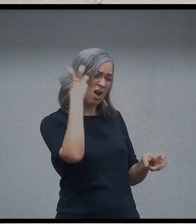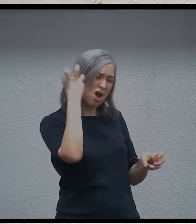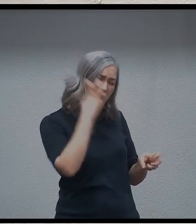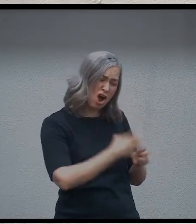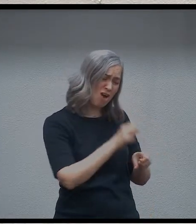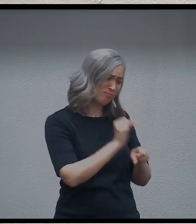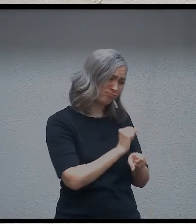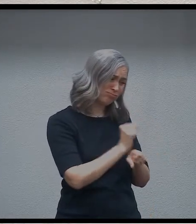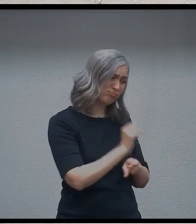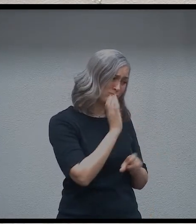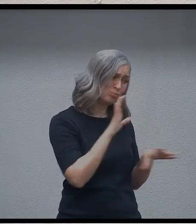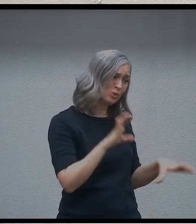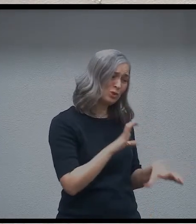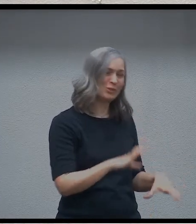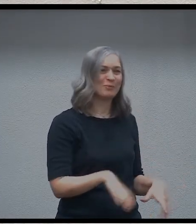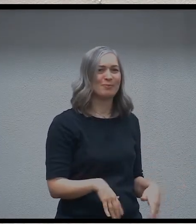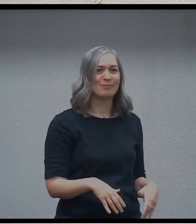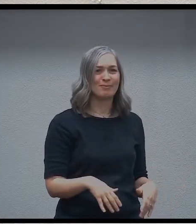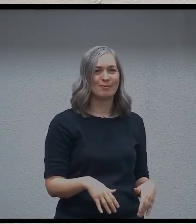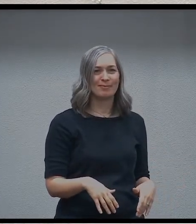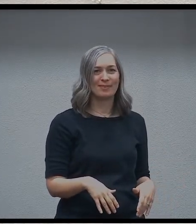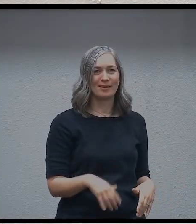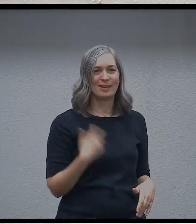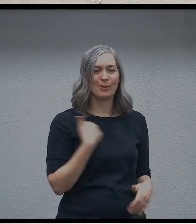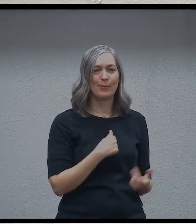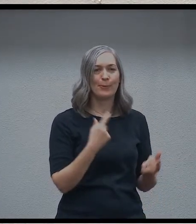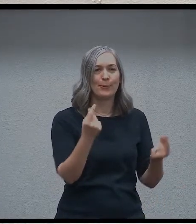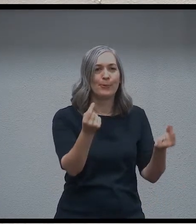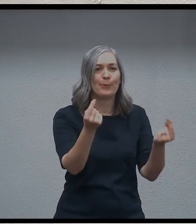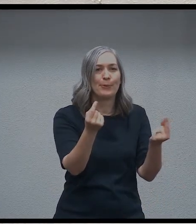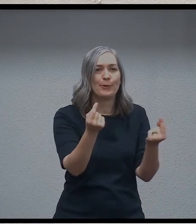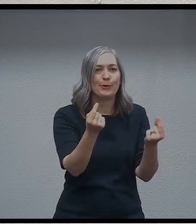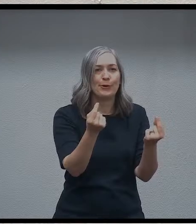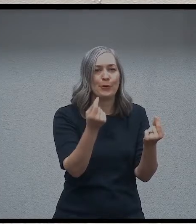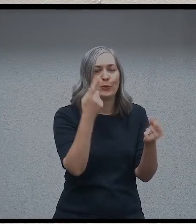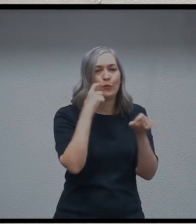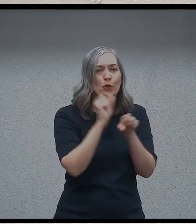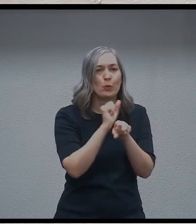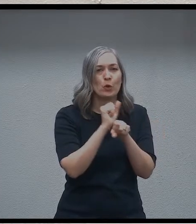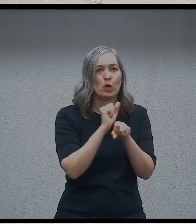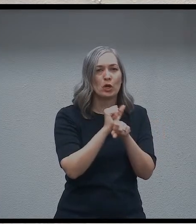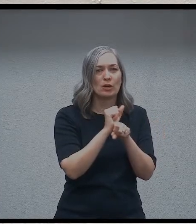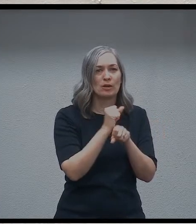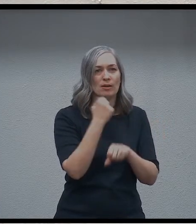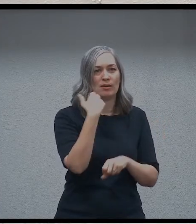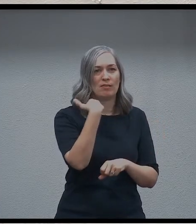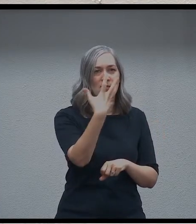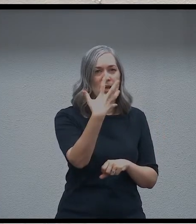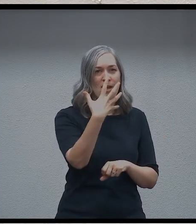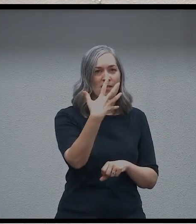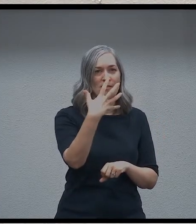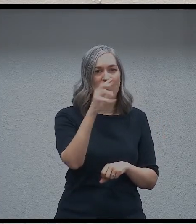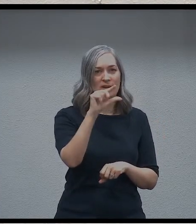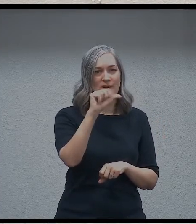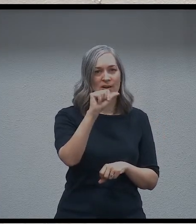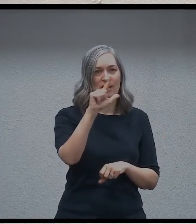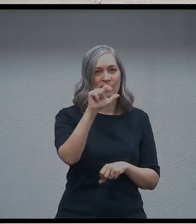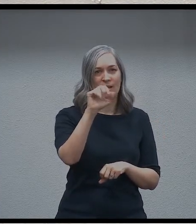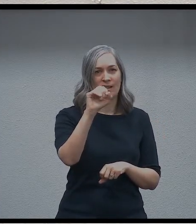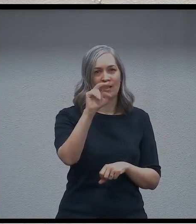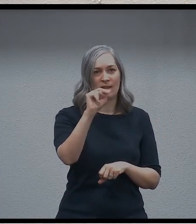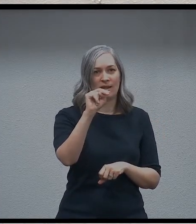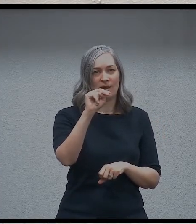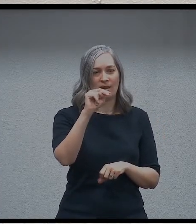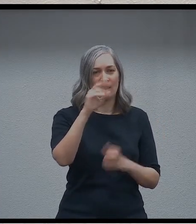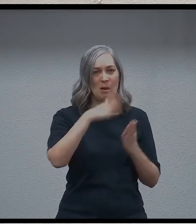there. And the most thing that they did all the time that they were out there as far as labor goes was pick up a 5-gallon 5 gallon of